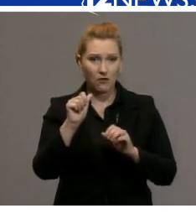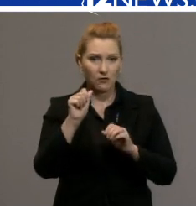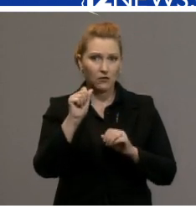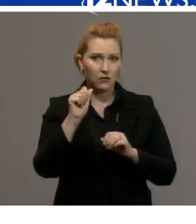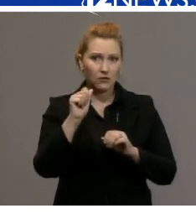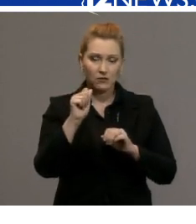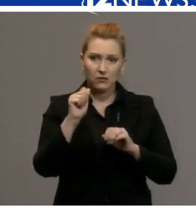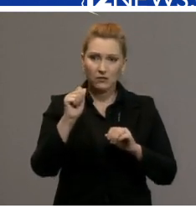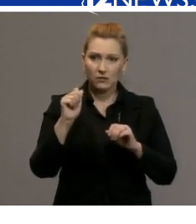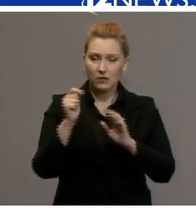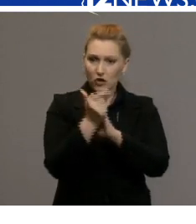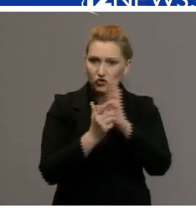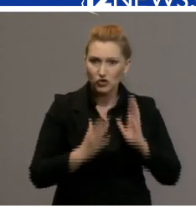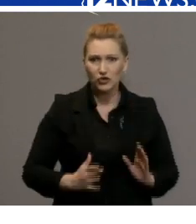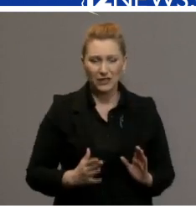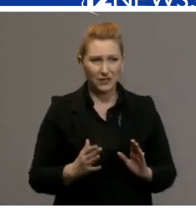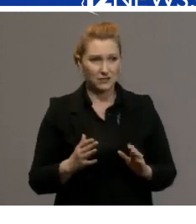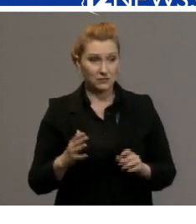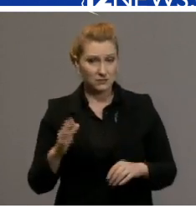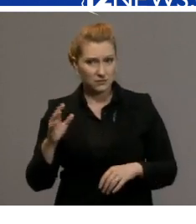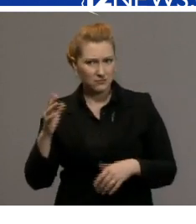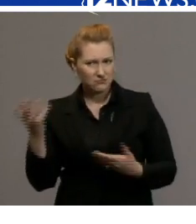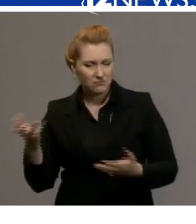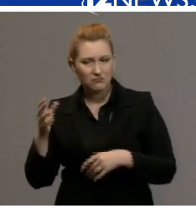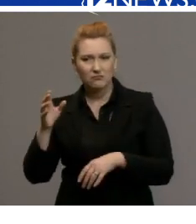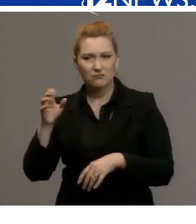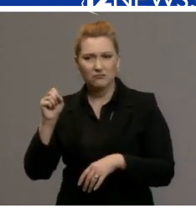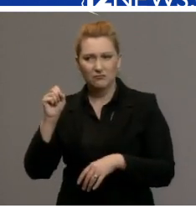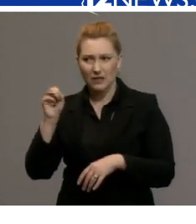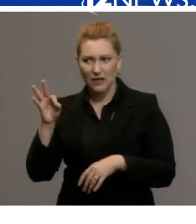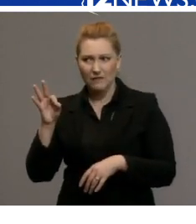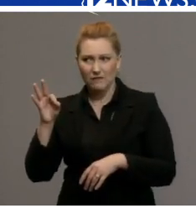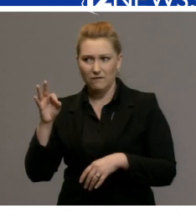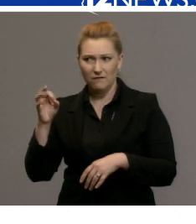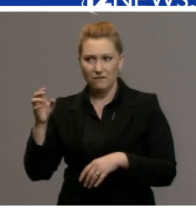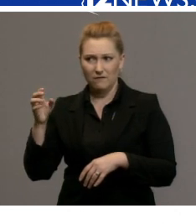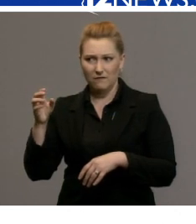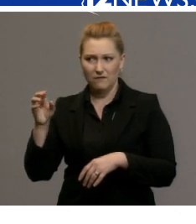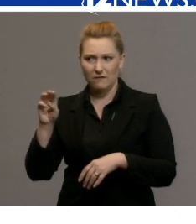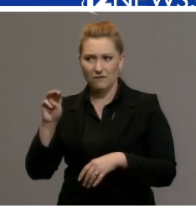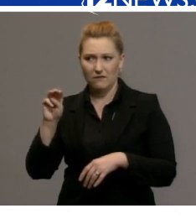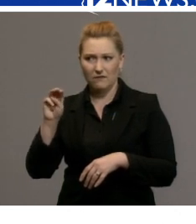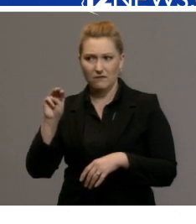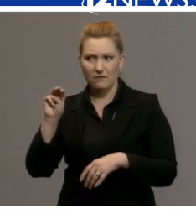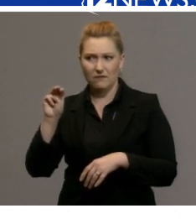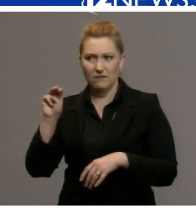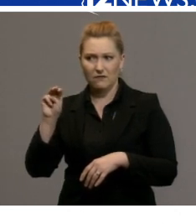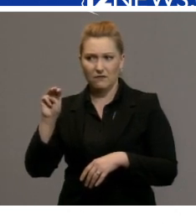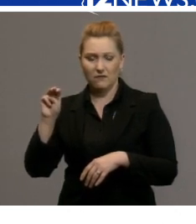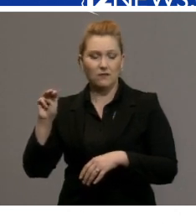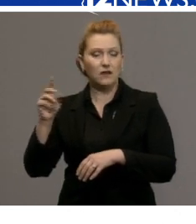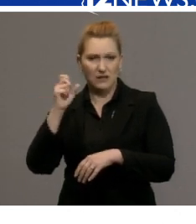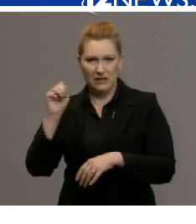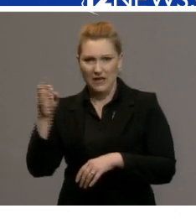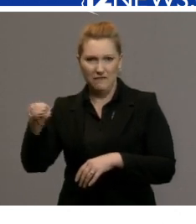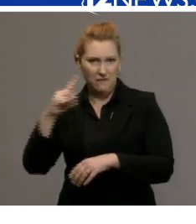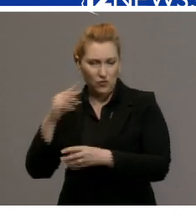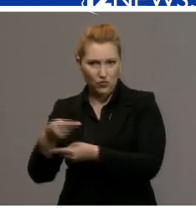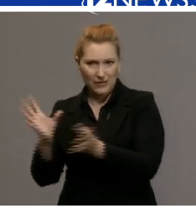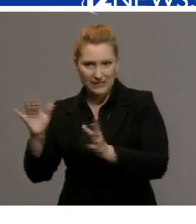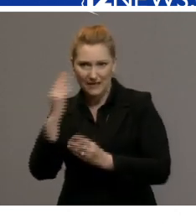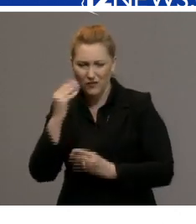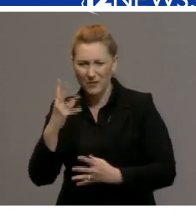if they're going to release it on the federal level, why are you fighting this, and why did you hire private firms when the Attorney General's office could have done this for free?